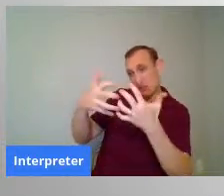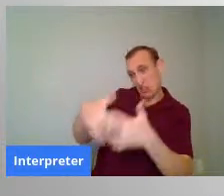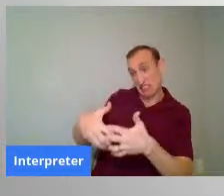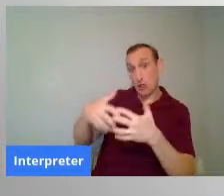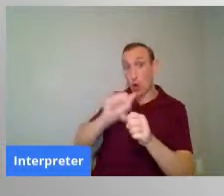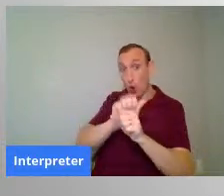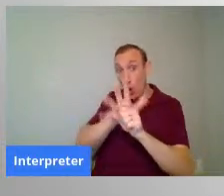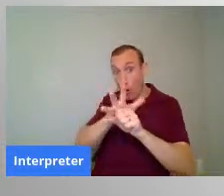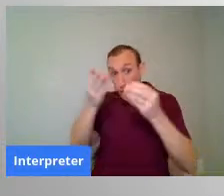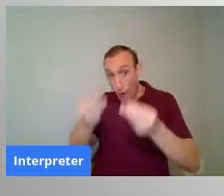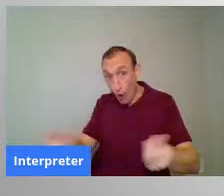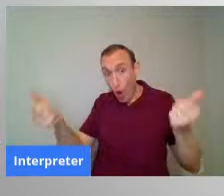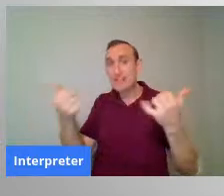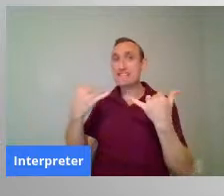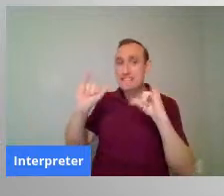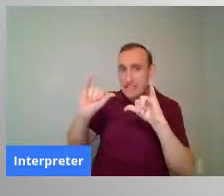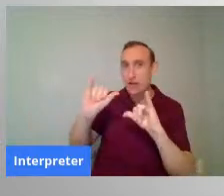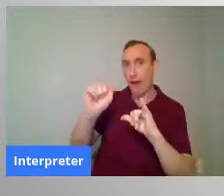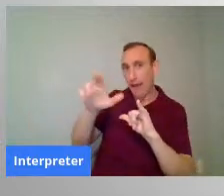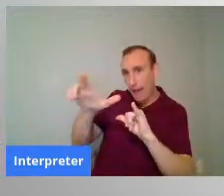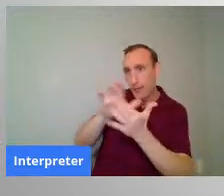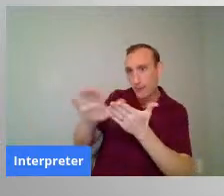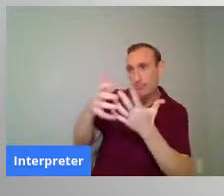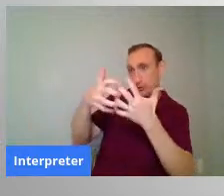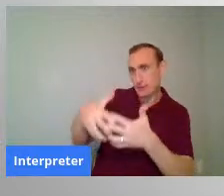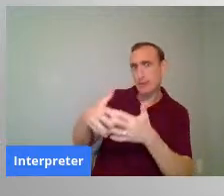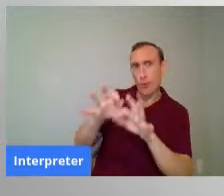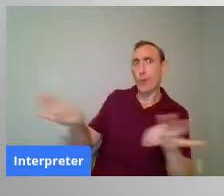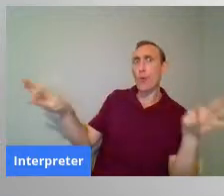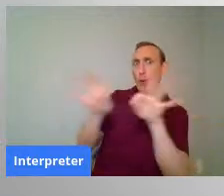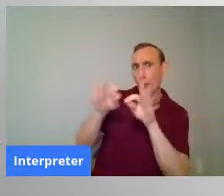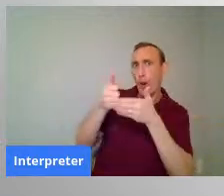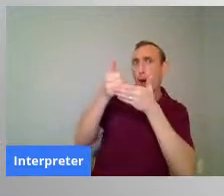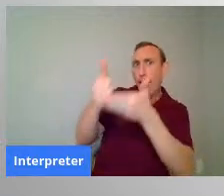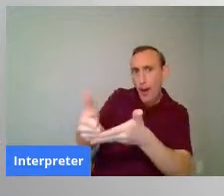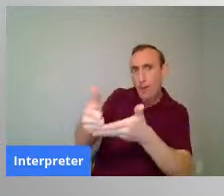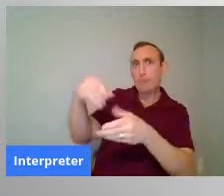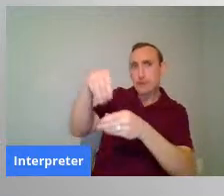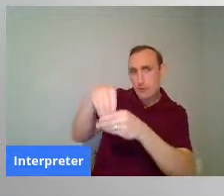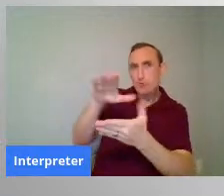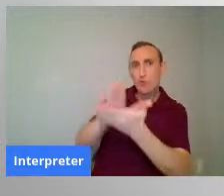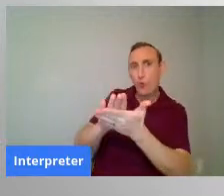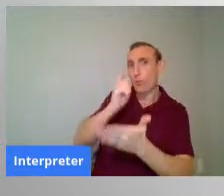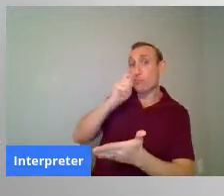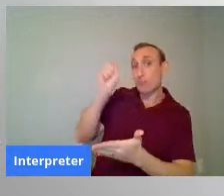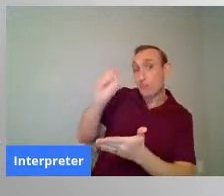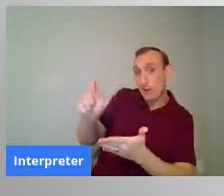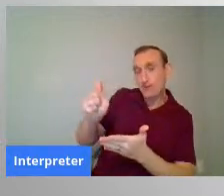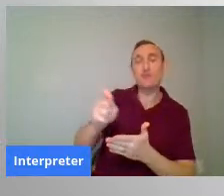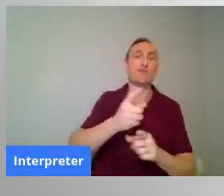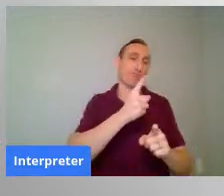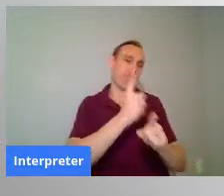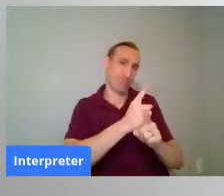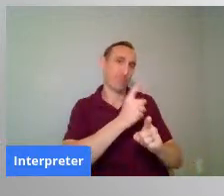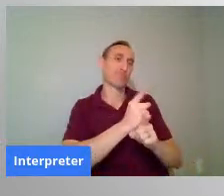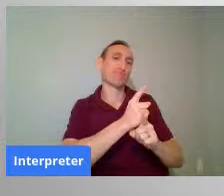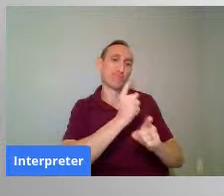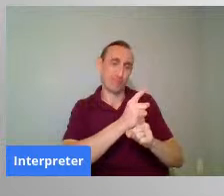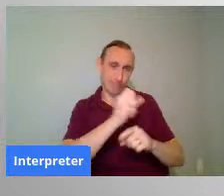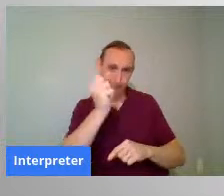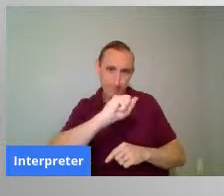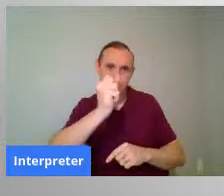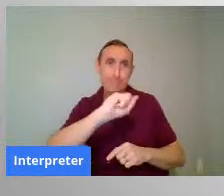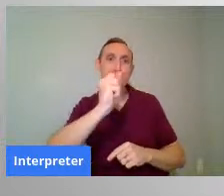hopefully gone. They're not isolated only to being helpful during the time of COVID. Right.